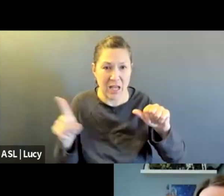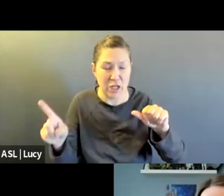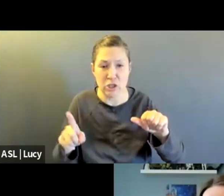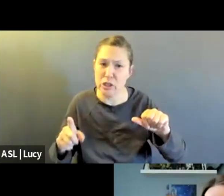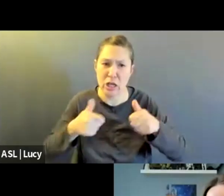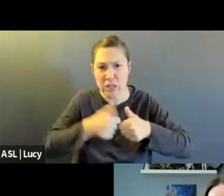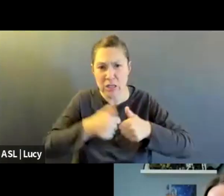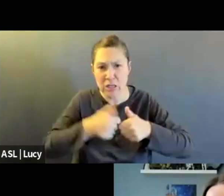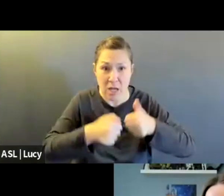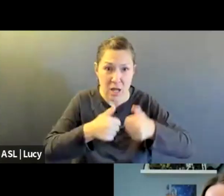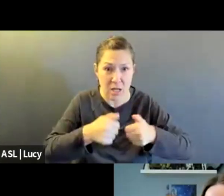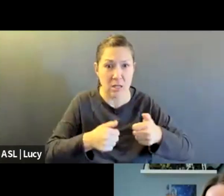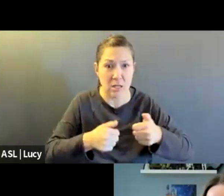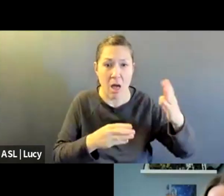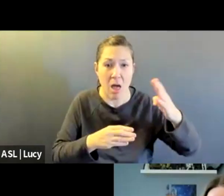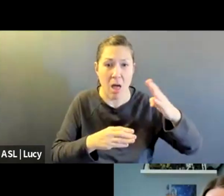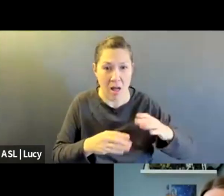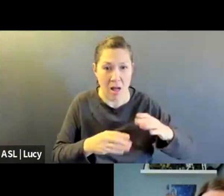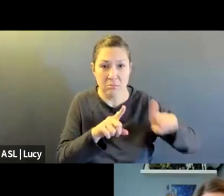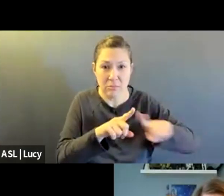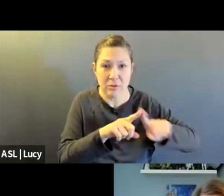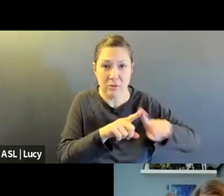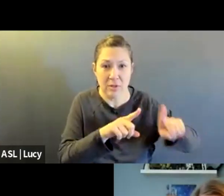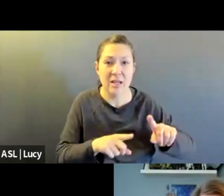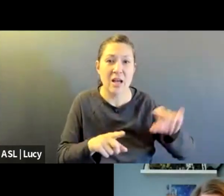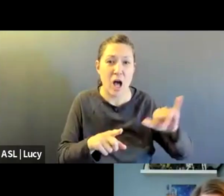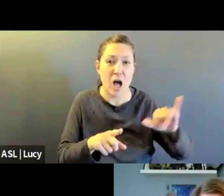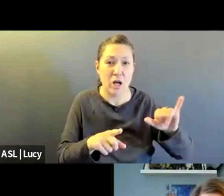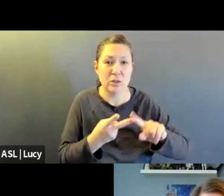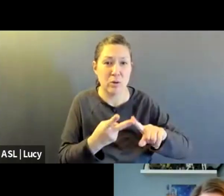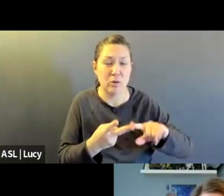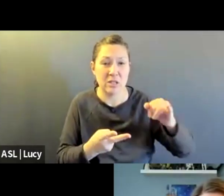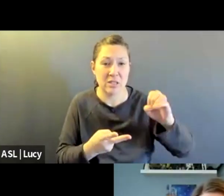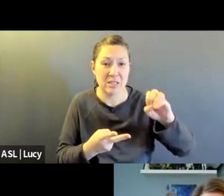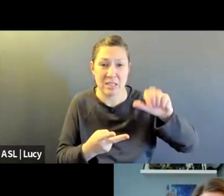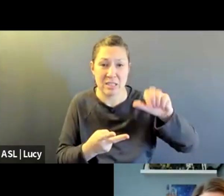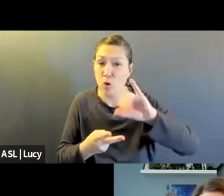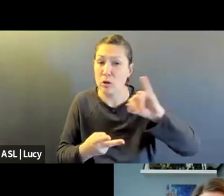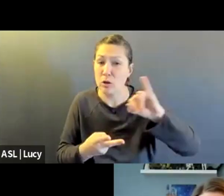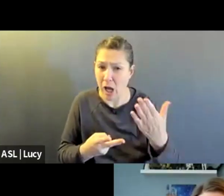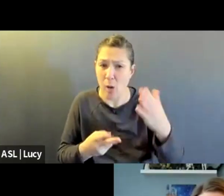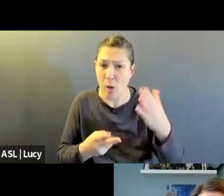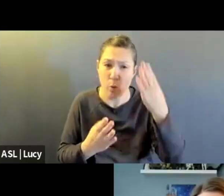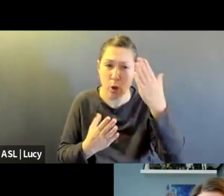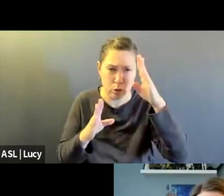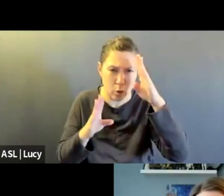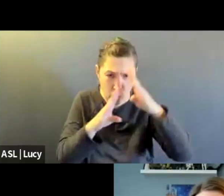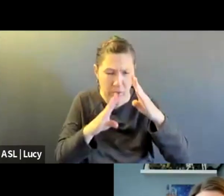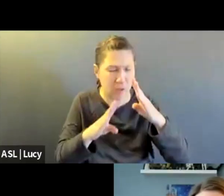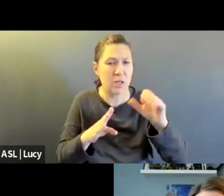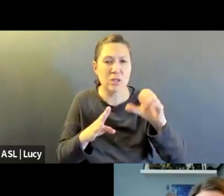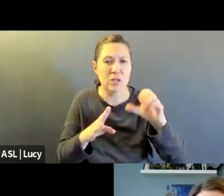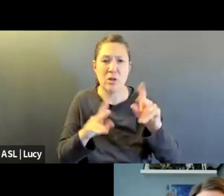right? I know, Jessica, you say you worry so your constituents don't have to. And Carson, I know you feel the same. And so for those of